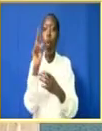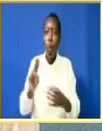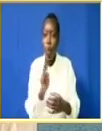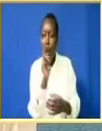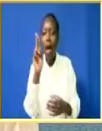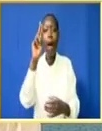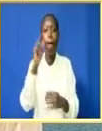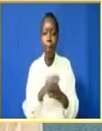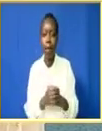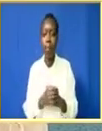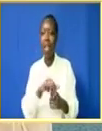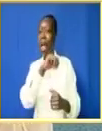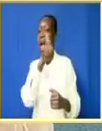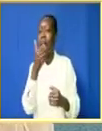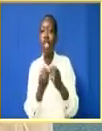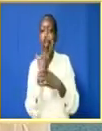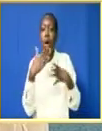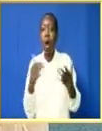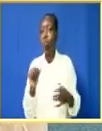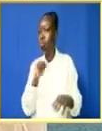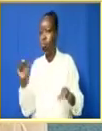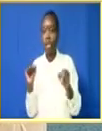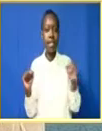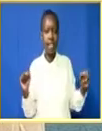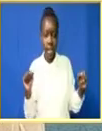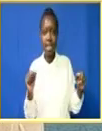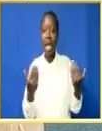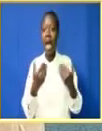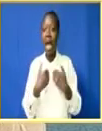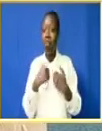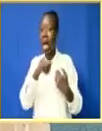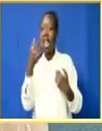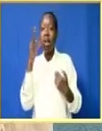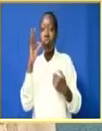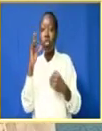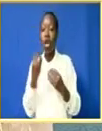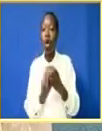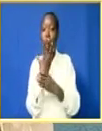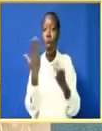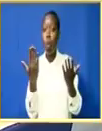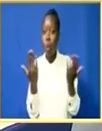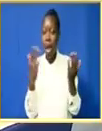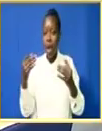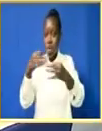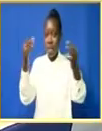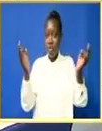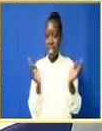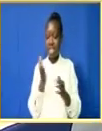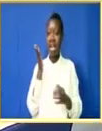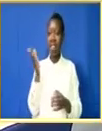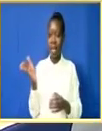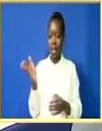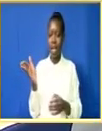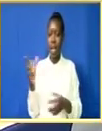a passion fruit growing on the fence. Exactly. And I didn't train it. But I just It followed the fence. The fence.